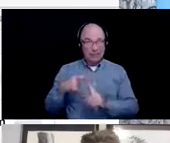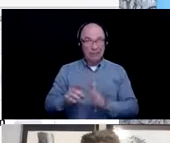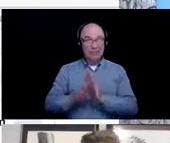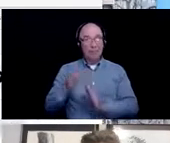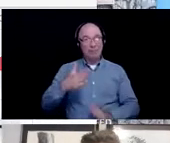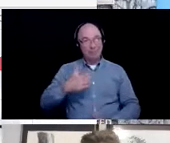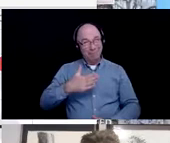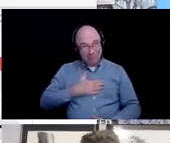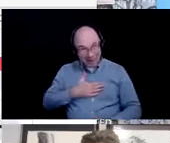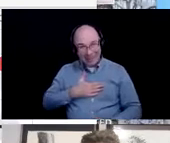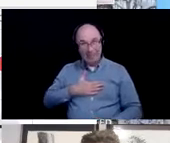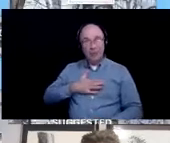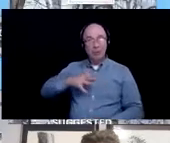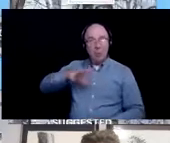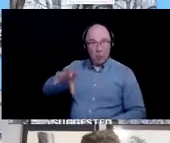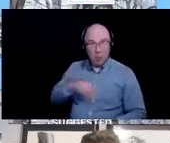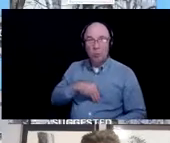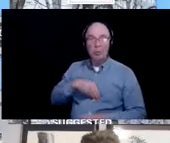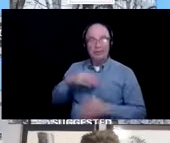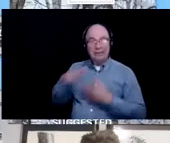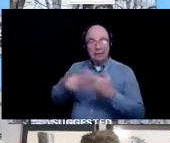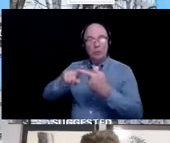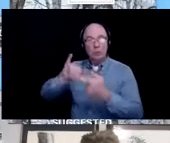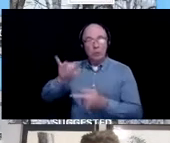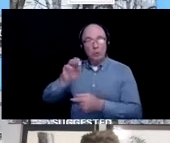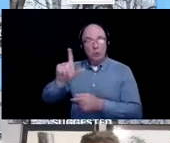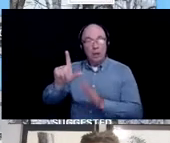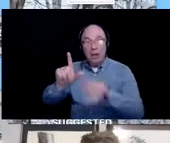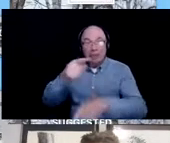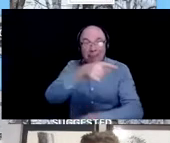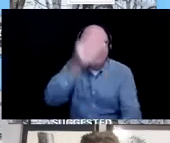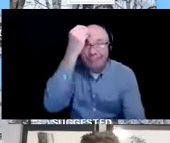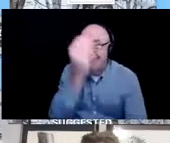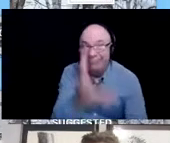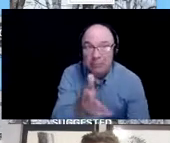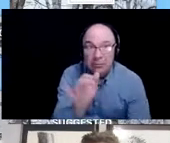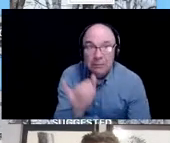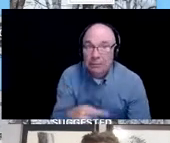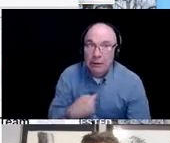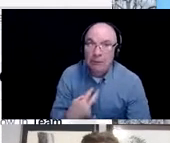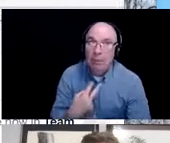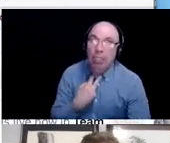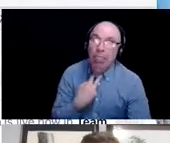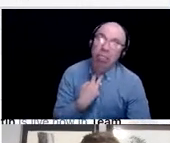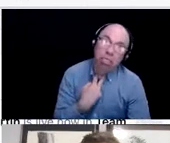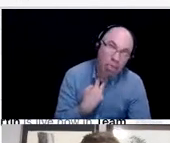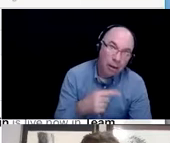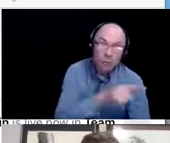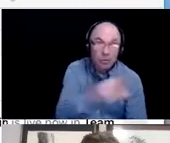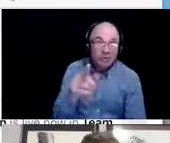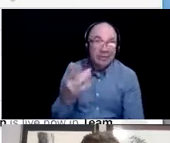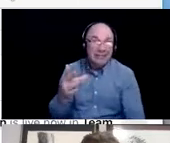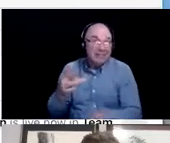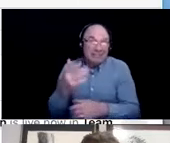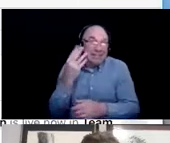own self to a jewel. And you guys, it was so crippling. If you can imagine, if you've ever been there where